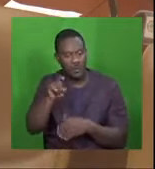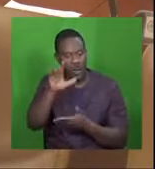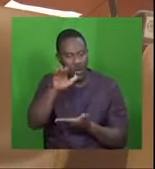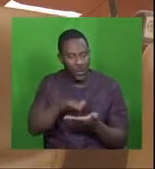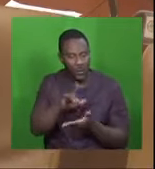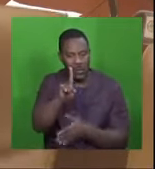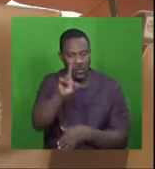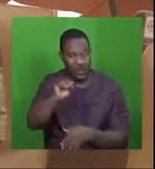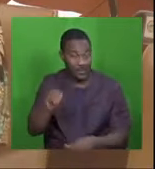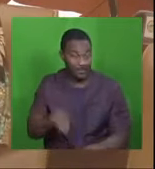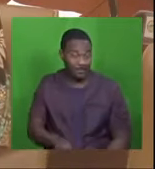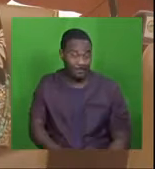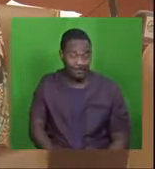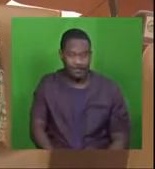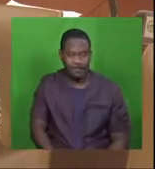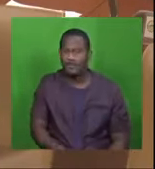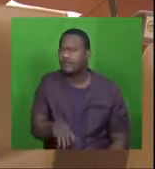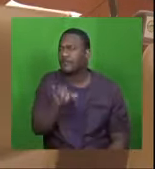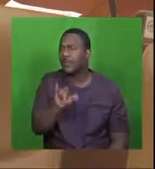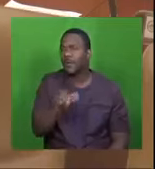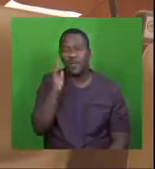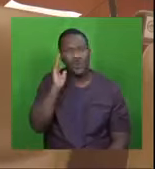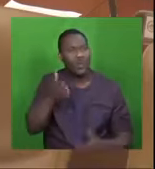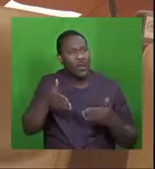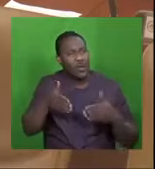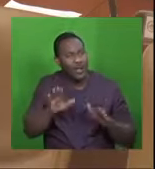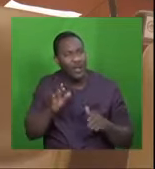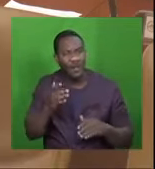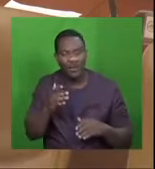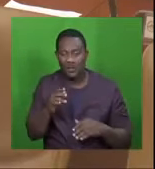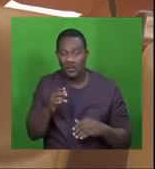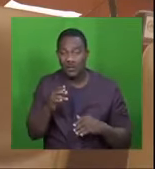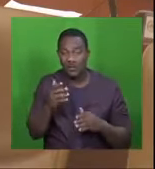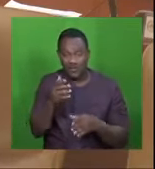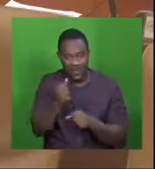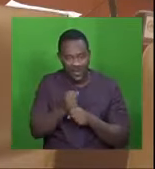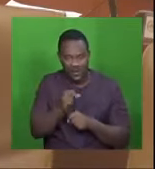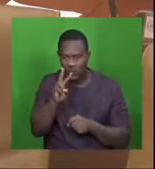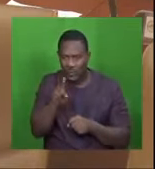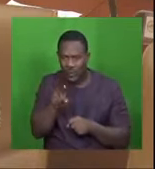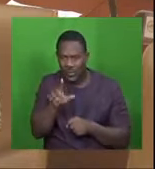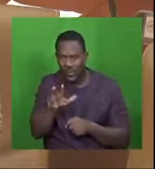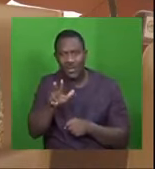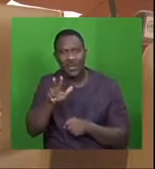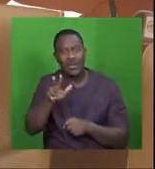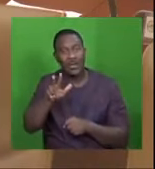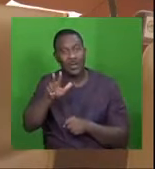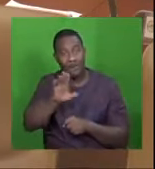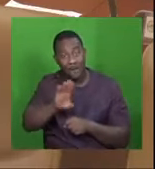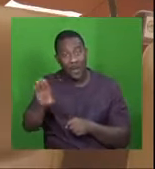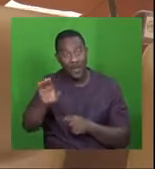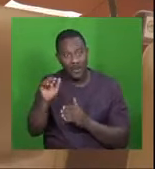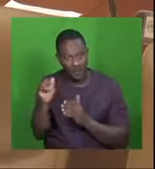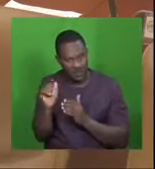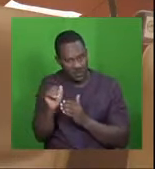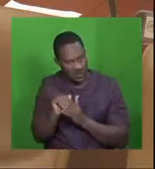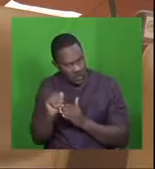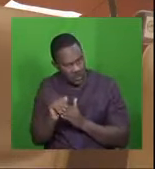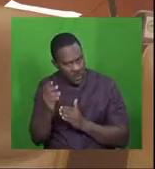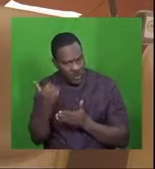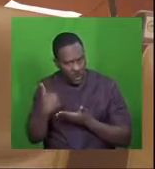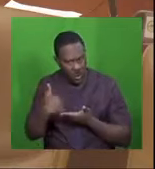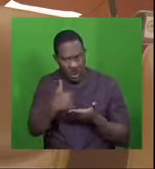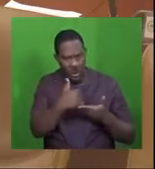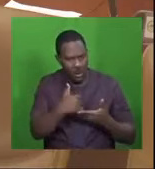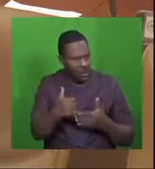Mr. Speaker, this measure, Mr. Speaker, will give us 2.3 billion Ghana cedis, and we believe that it will help us do what is expected